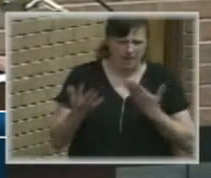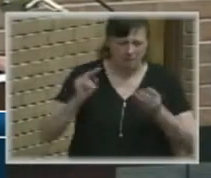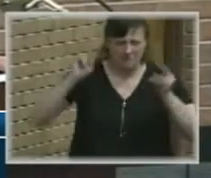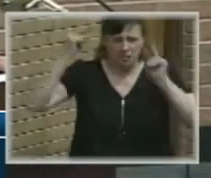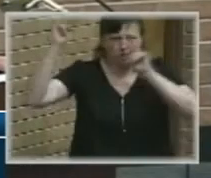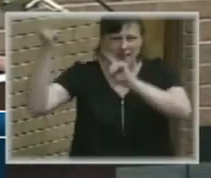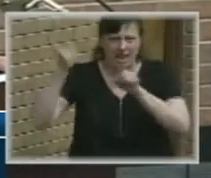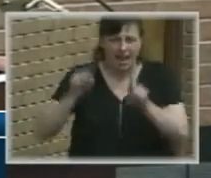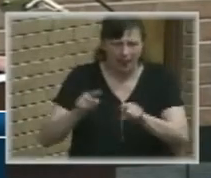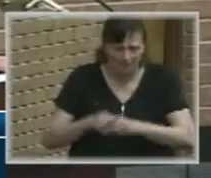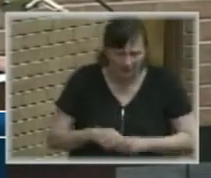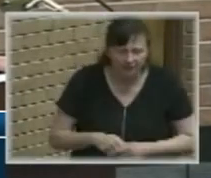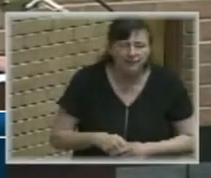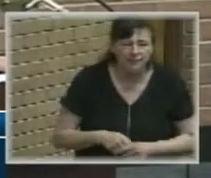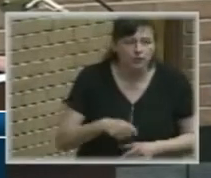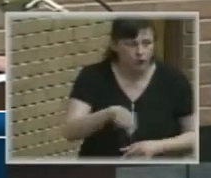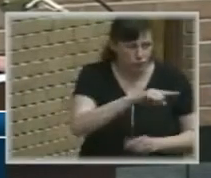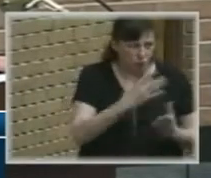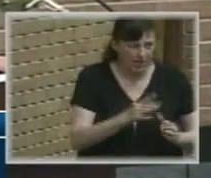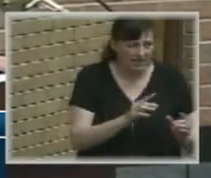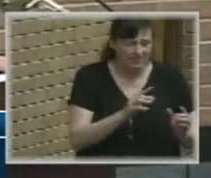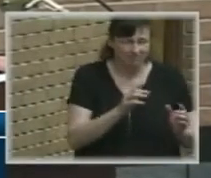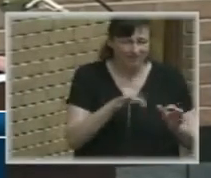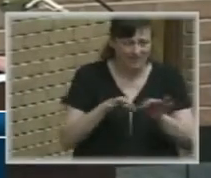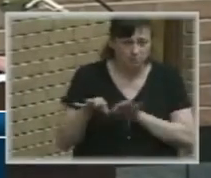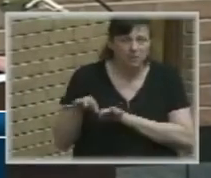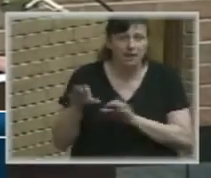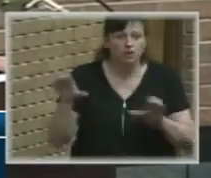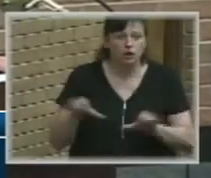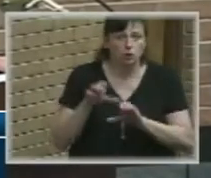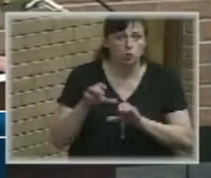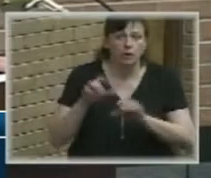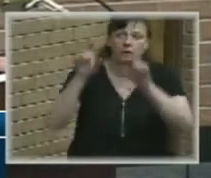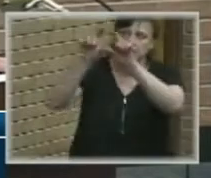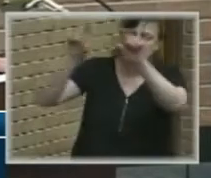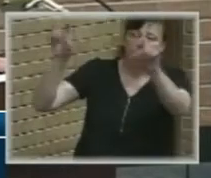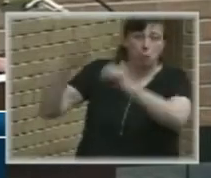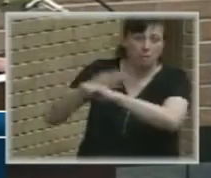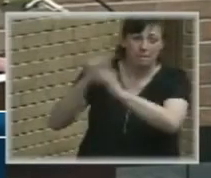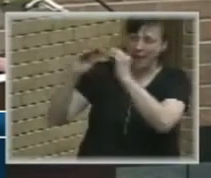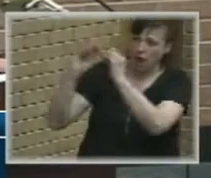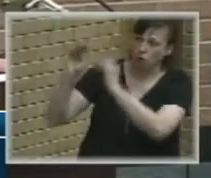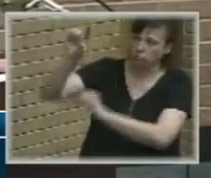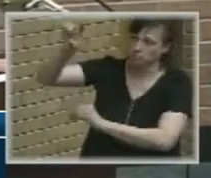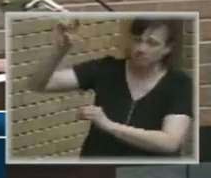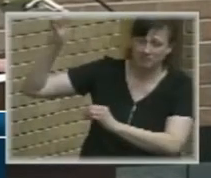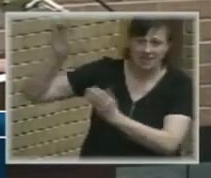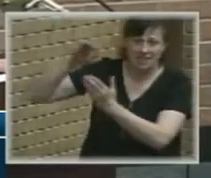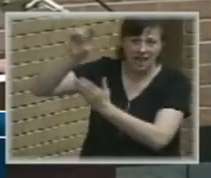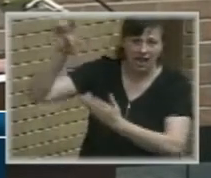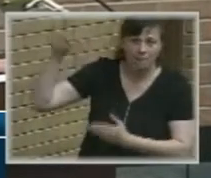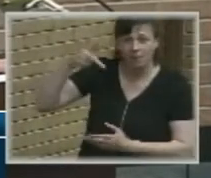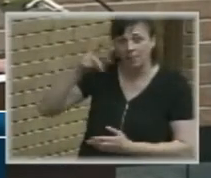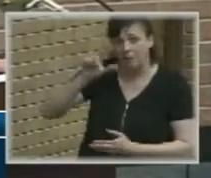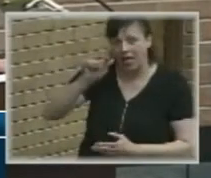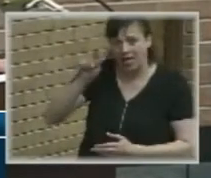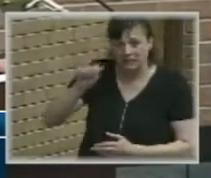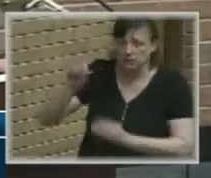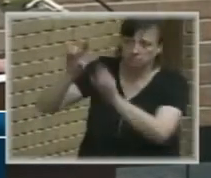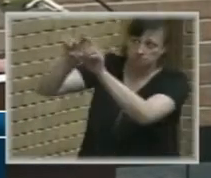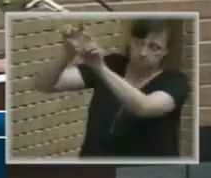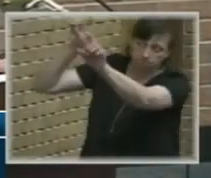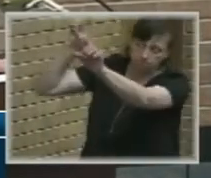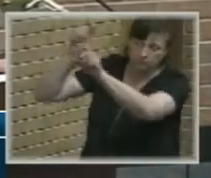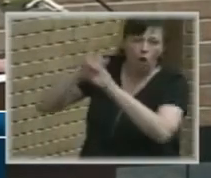now you've explained to me that they're doing a facade all the way across the front. I wasn't clear at that meeting, but when